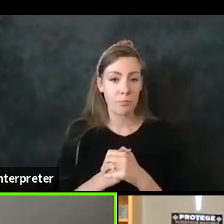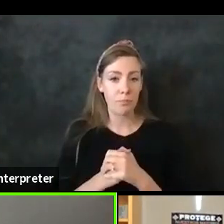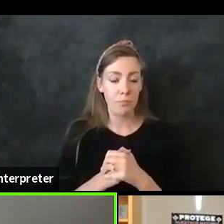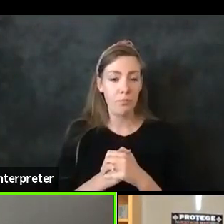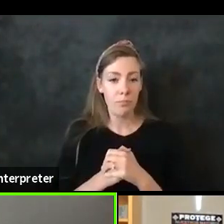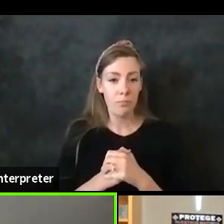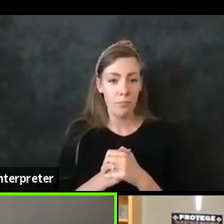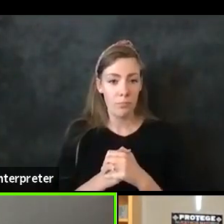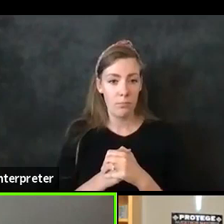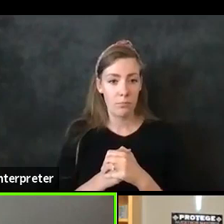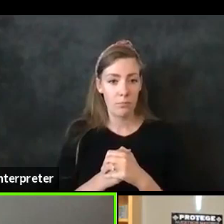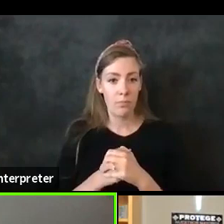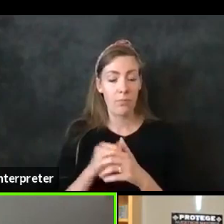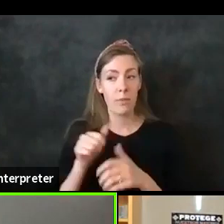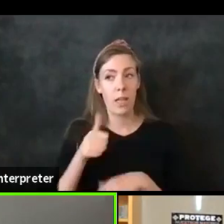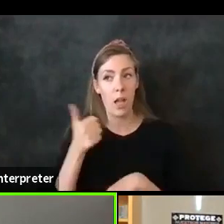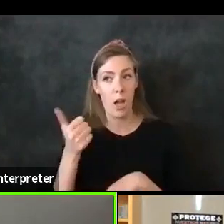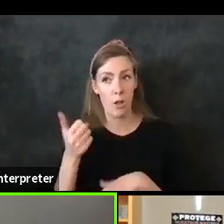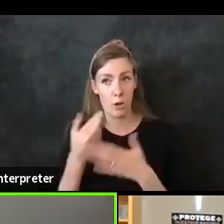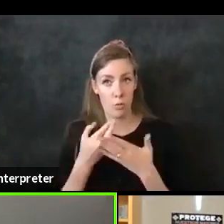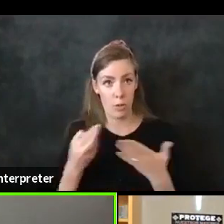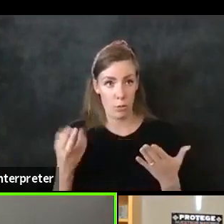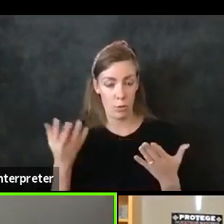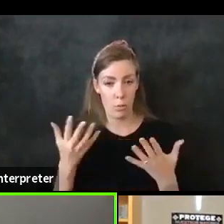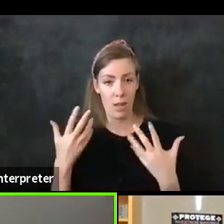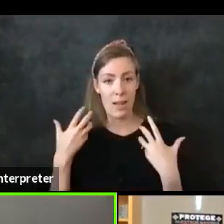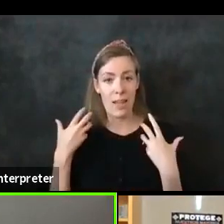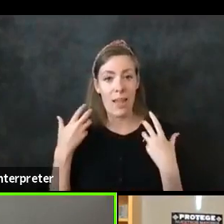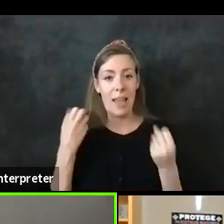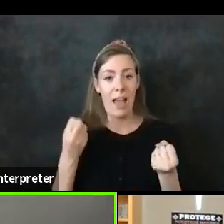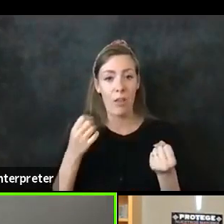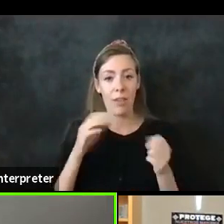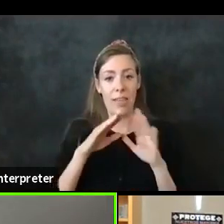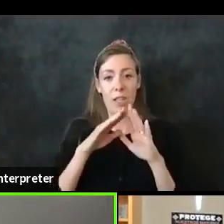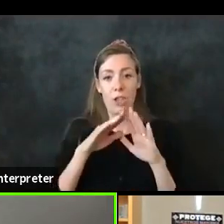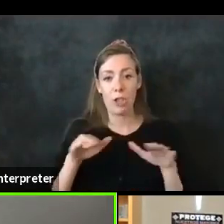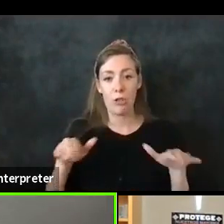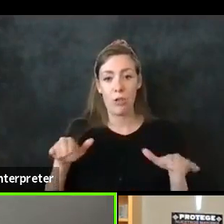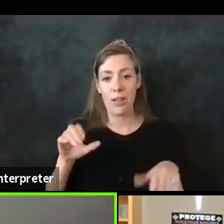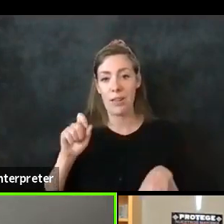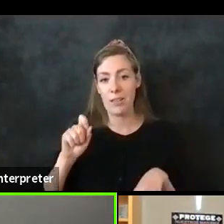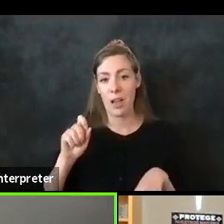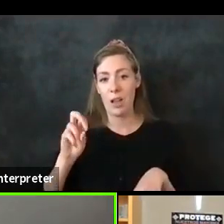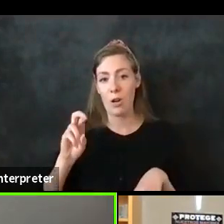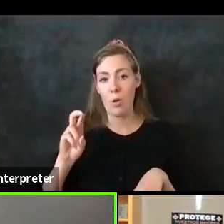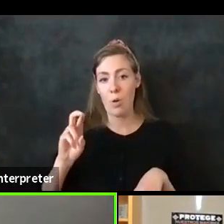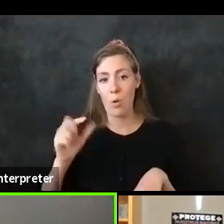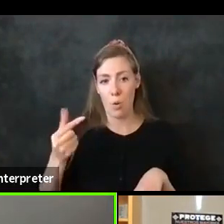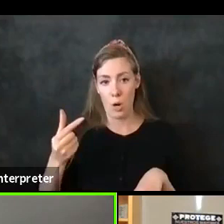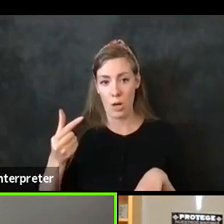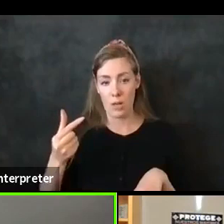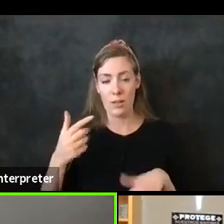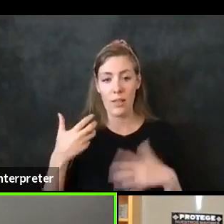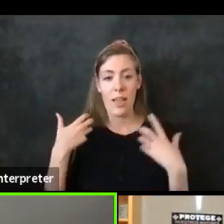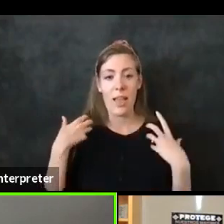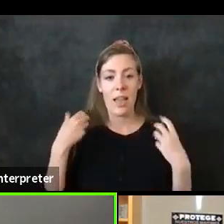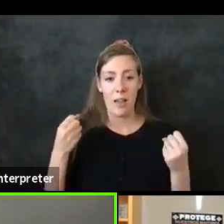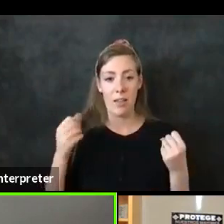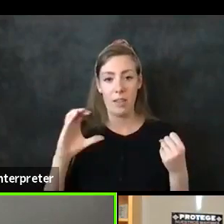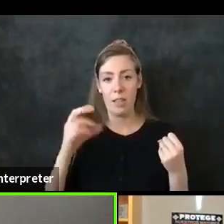And then another source is healthychildren.org. And so that's all one word,